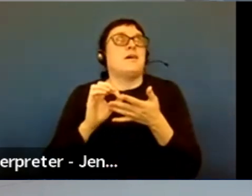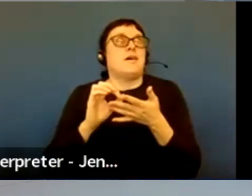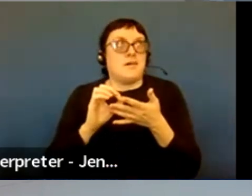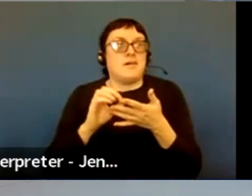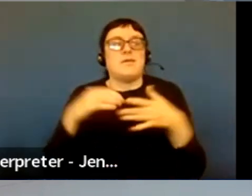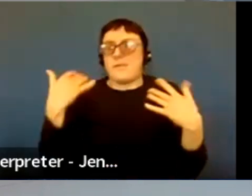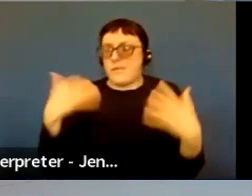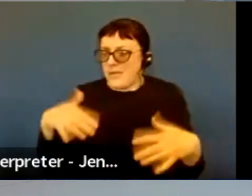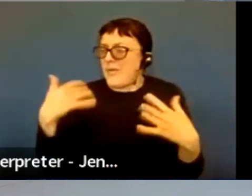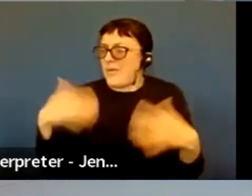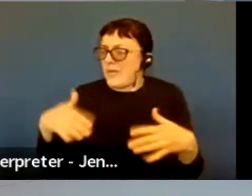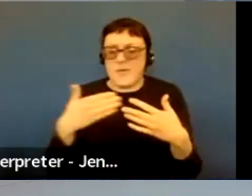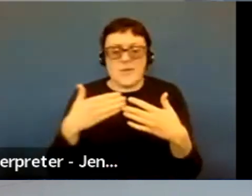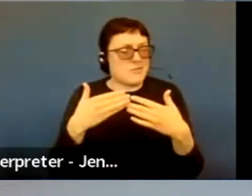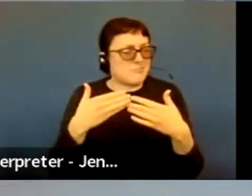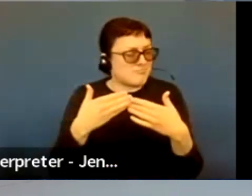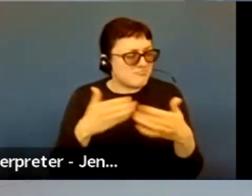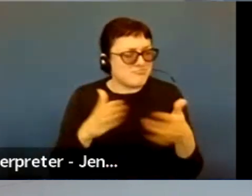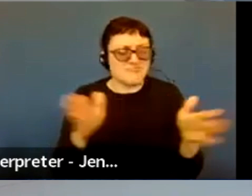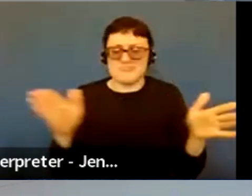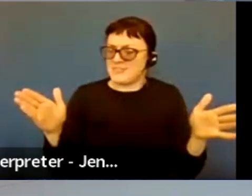its breadth